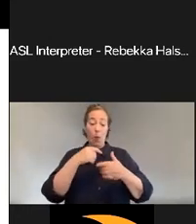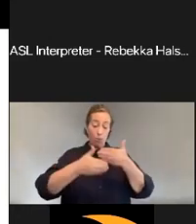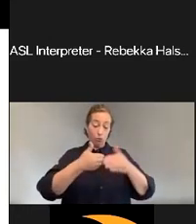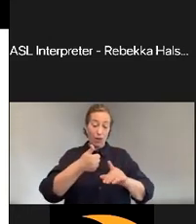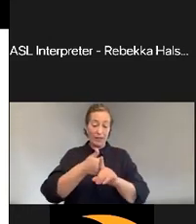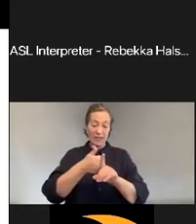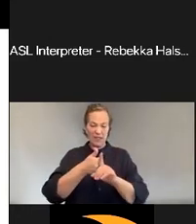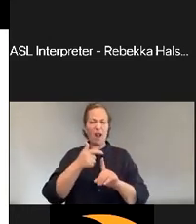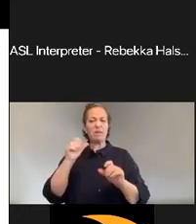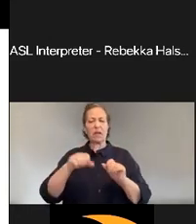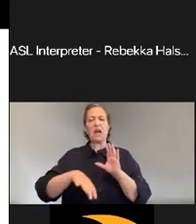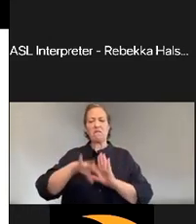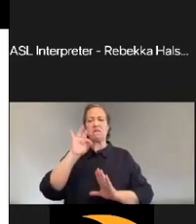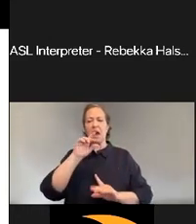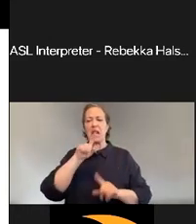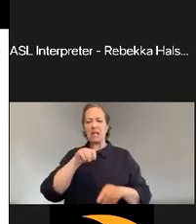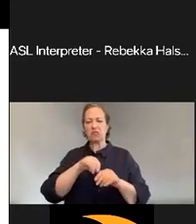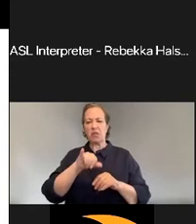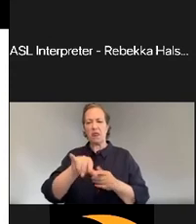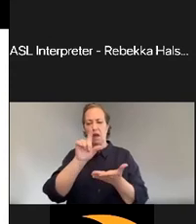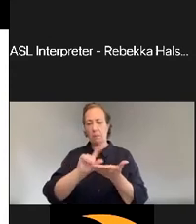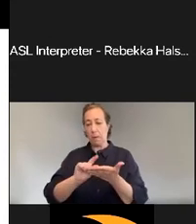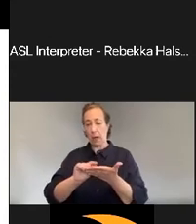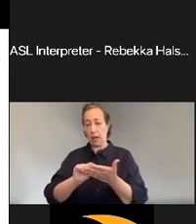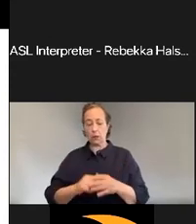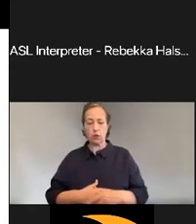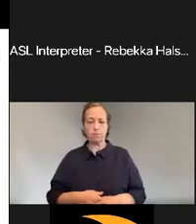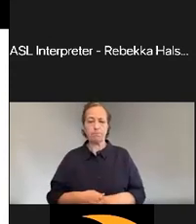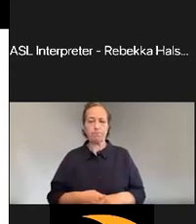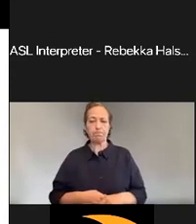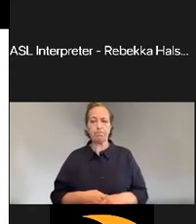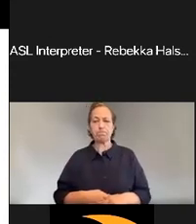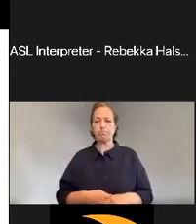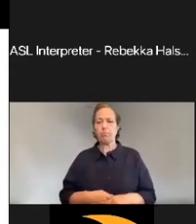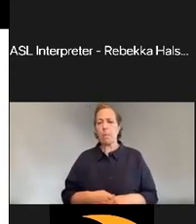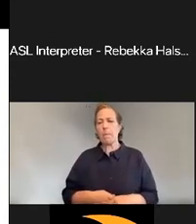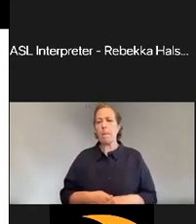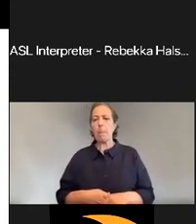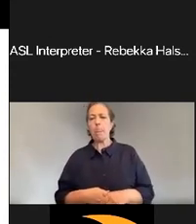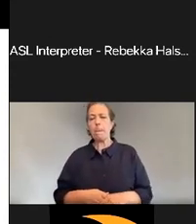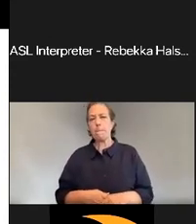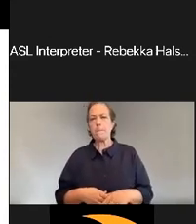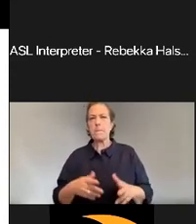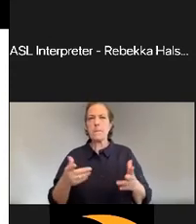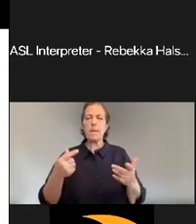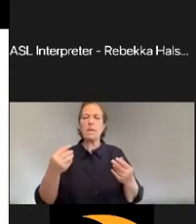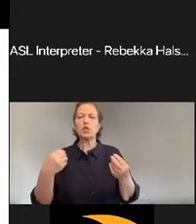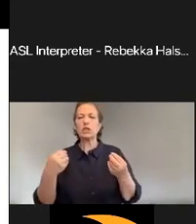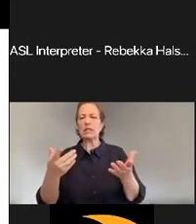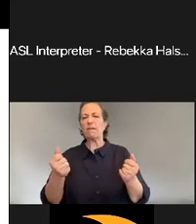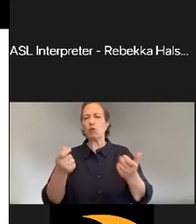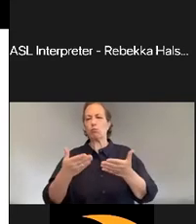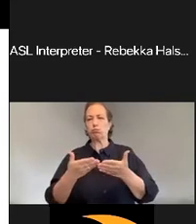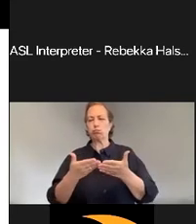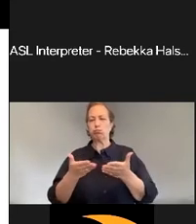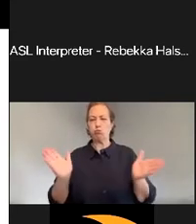very likely in that publication. But just to give sort of a broad brush overview of what the process looks